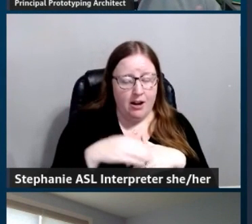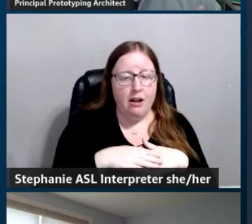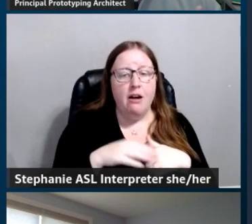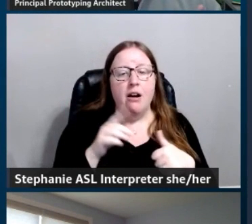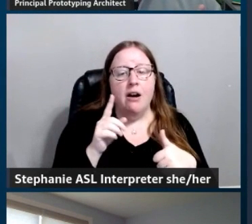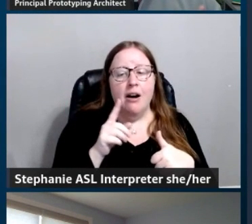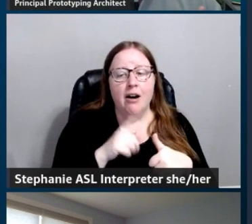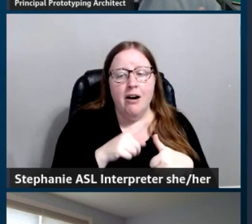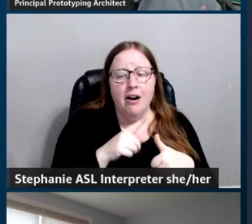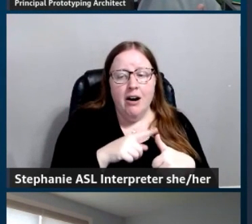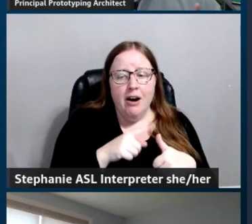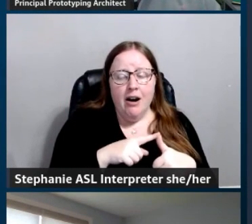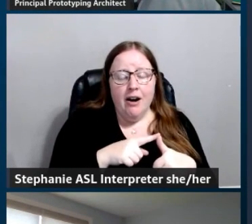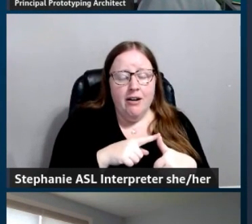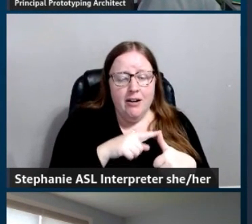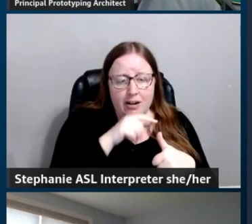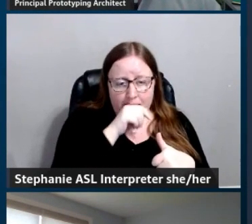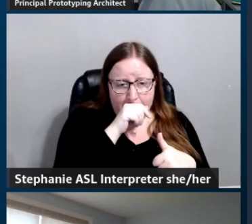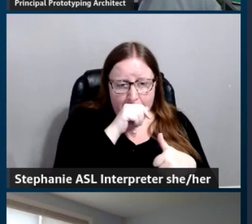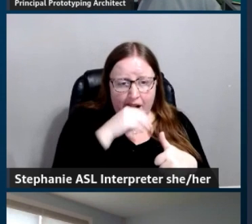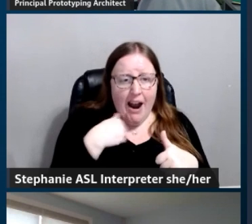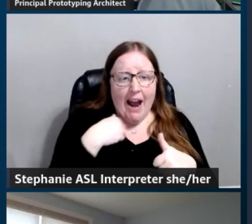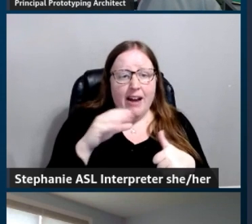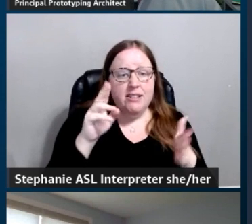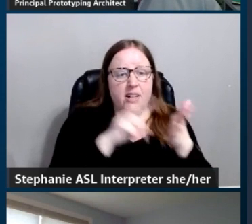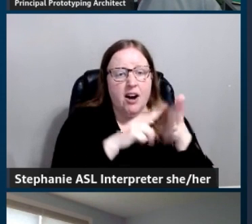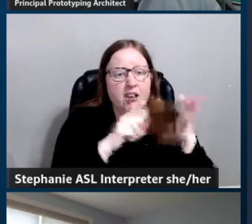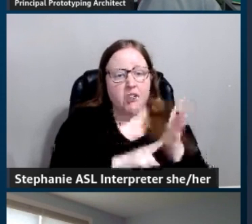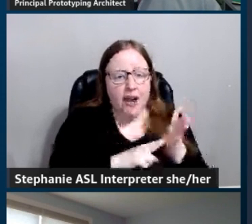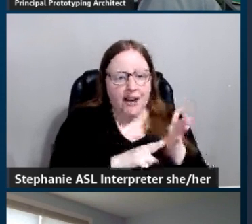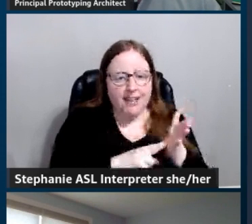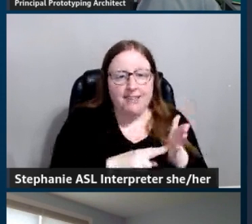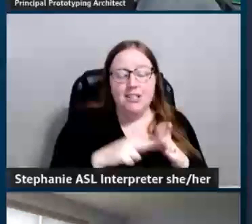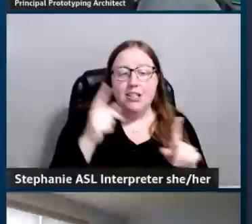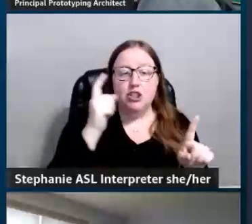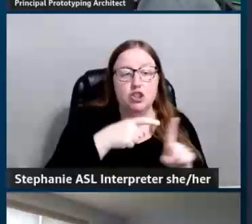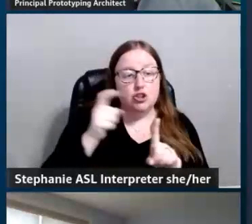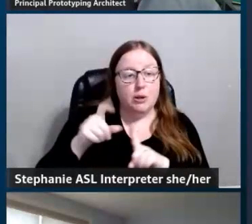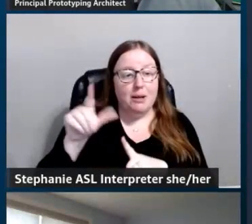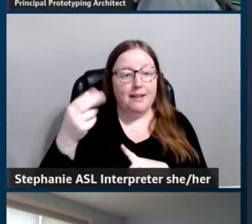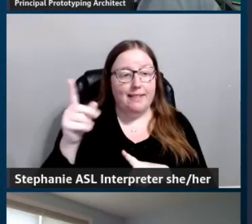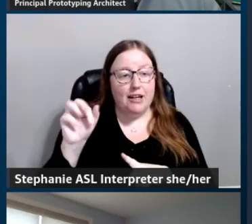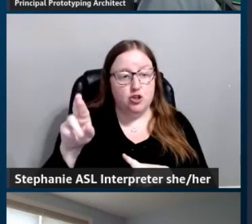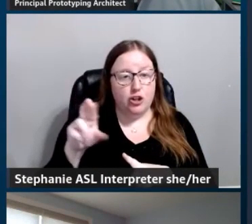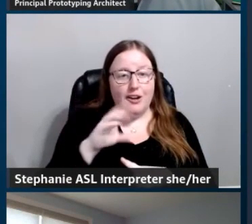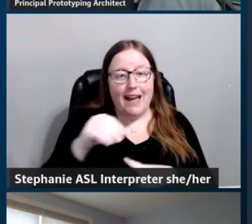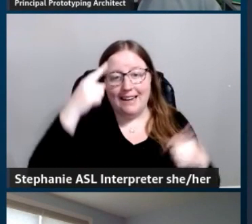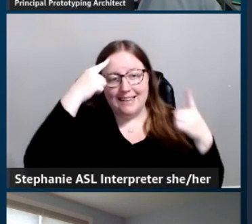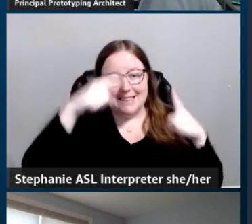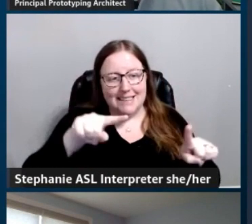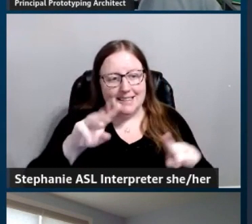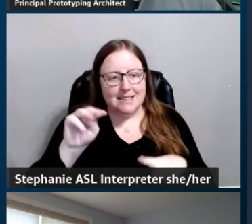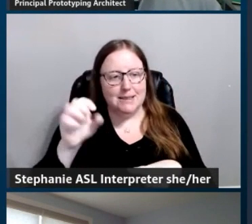It consists of contracts, a distributed ledger, and consensus mechanisms.